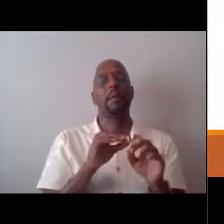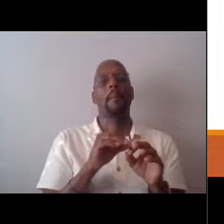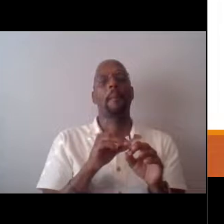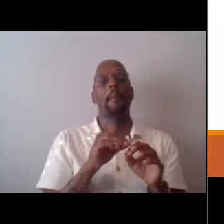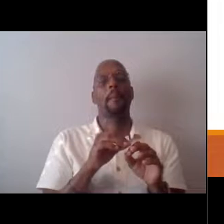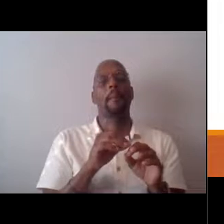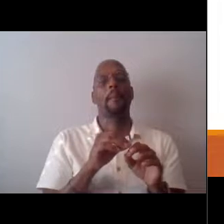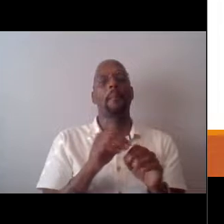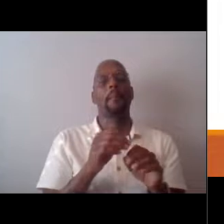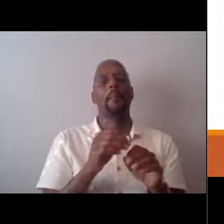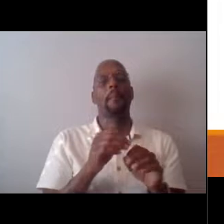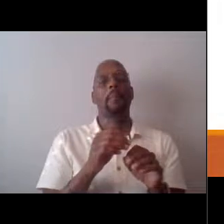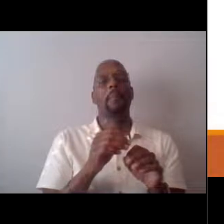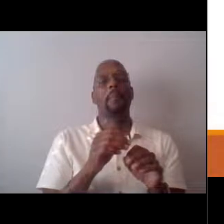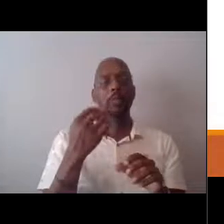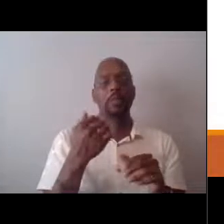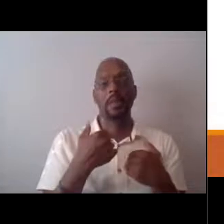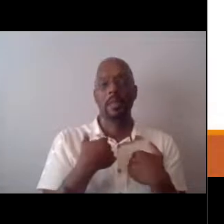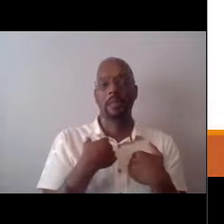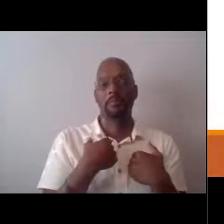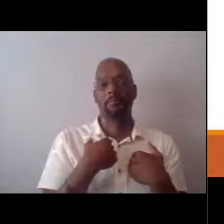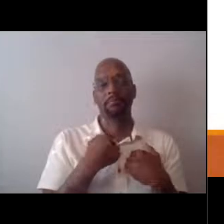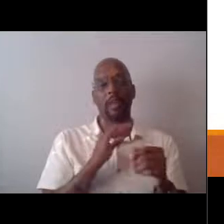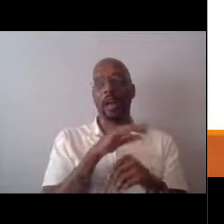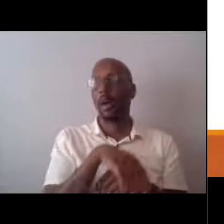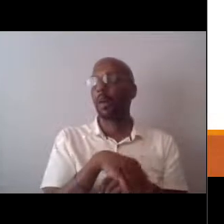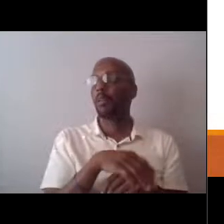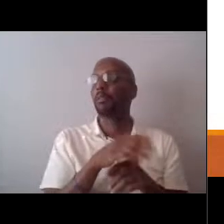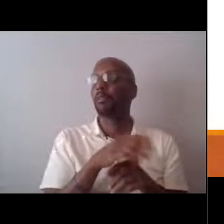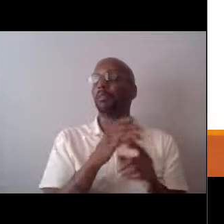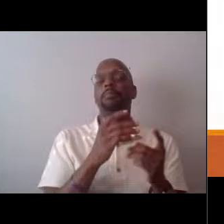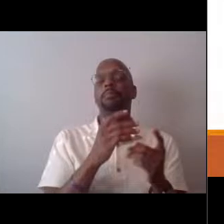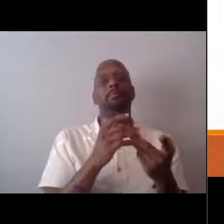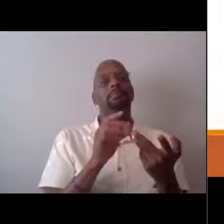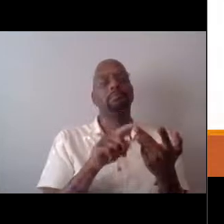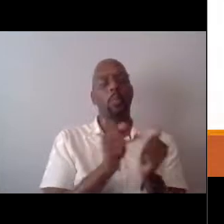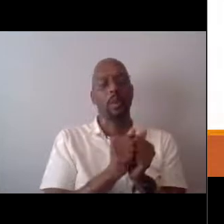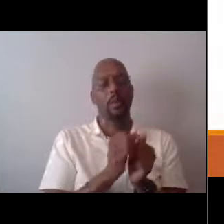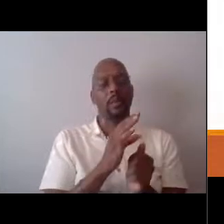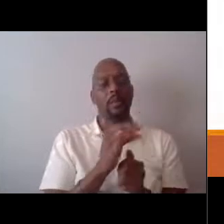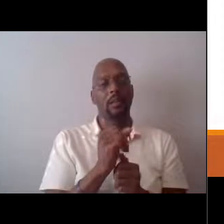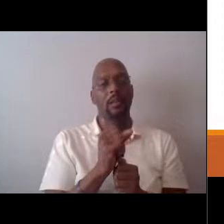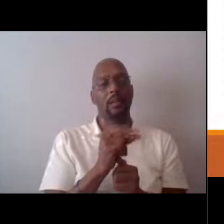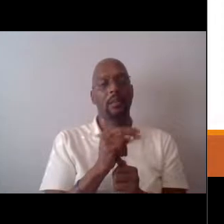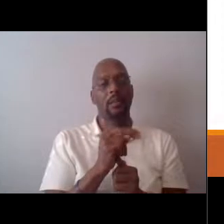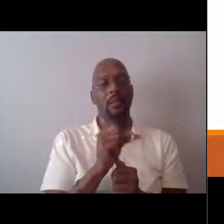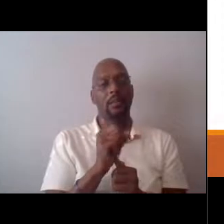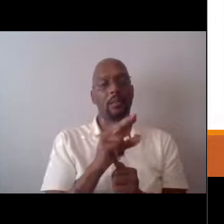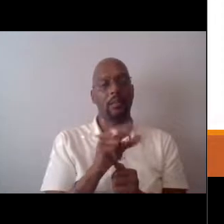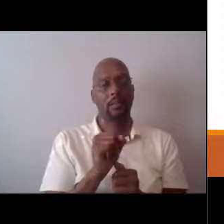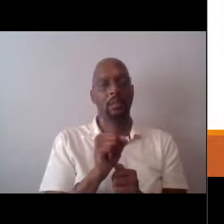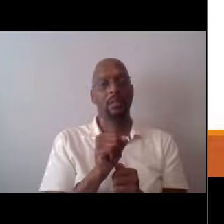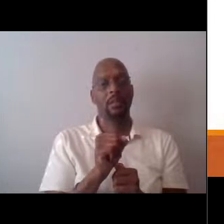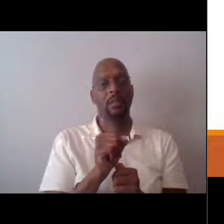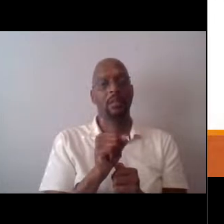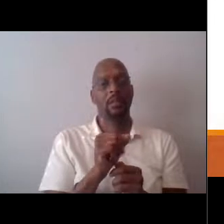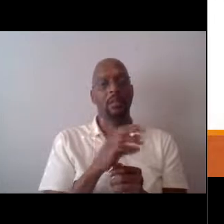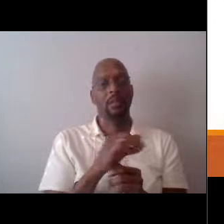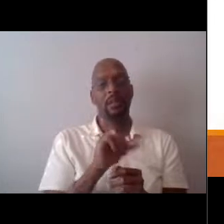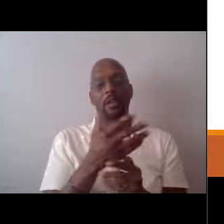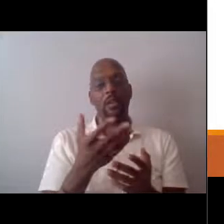the above. So the demographic overlay with census blocks that meet any of the indicators that